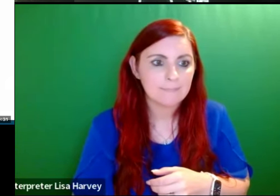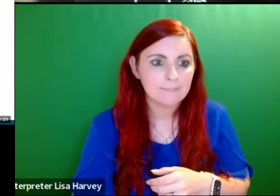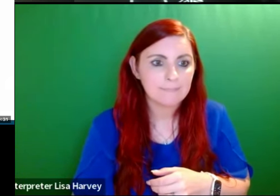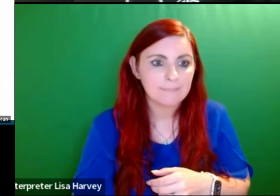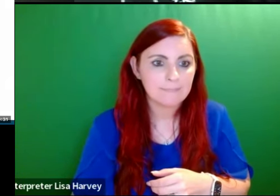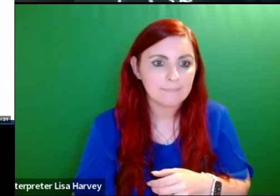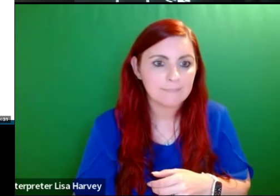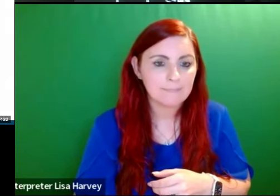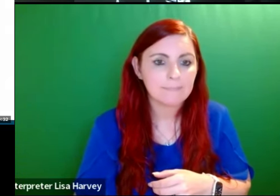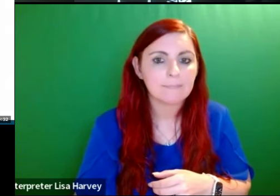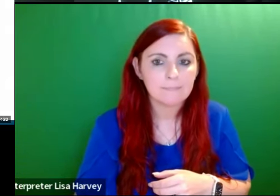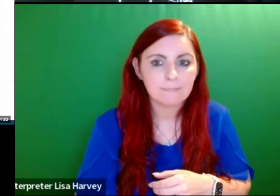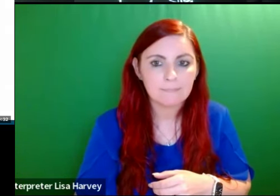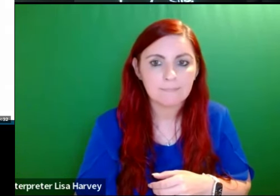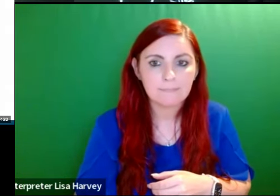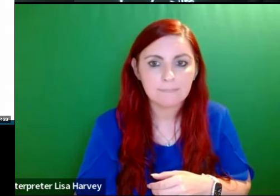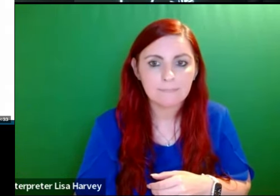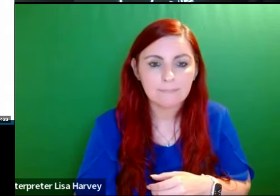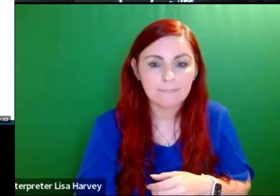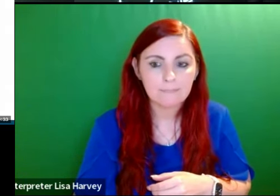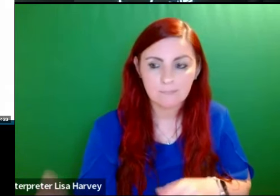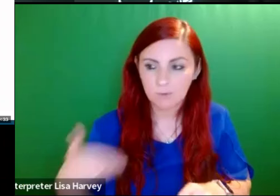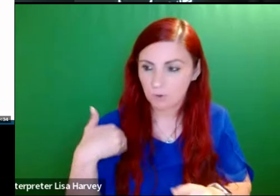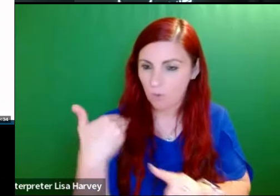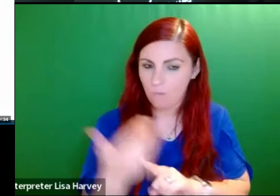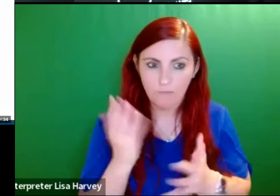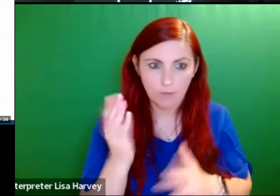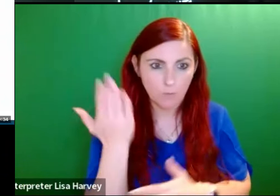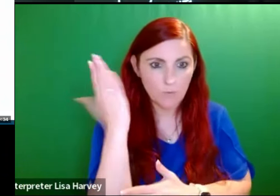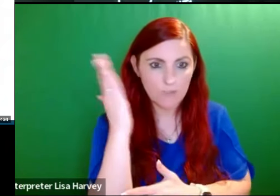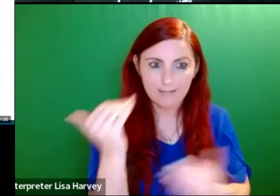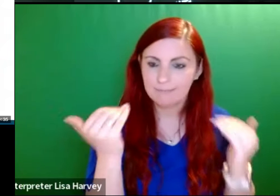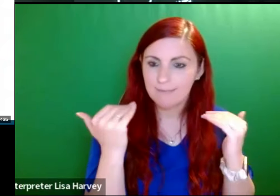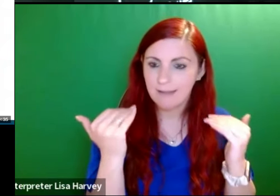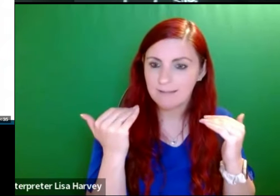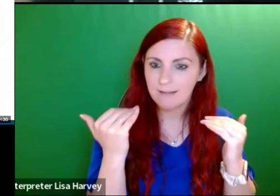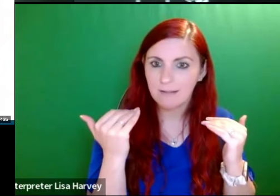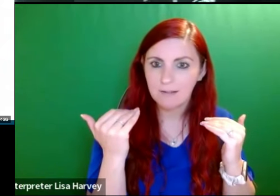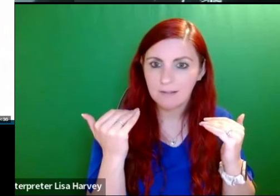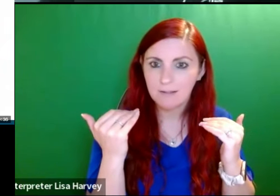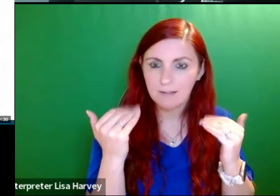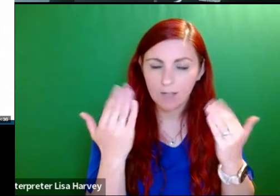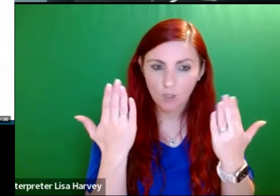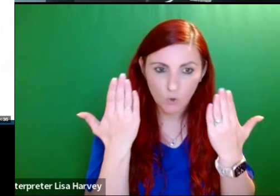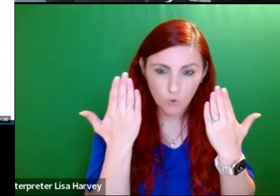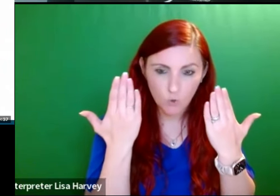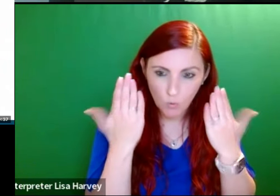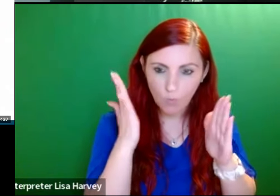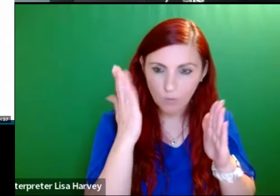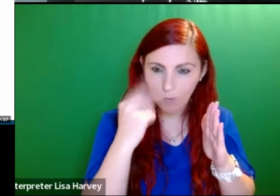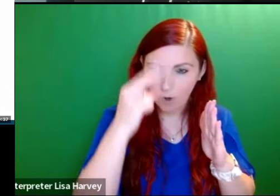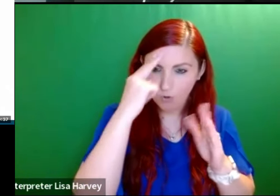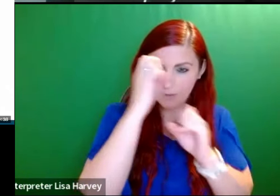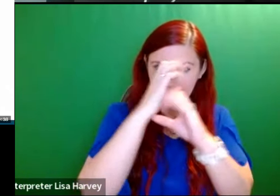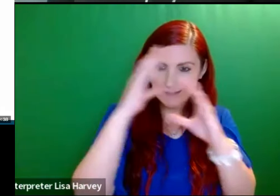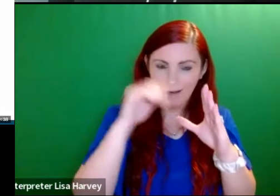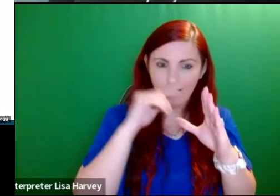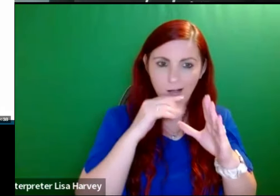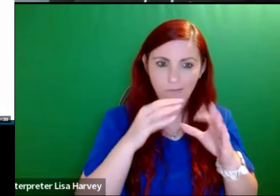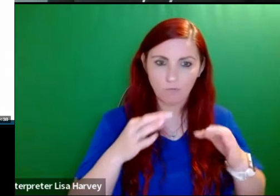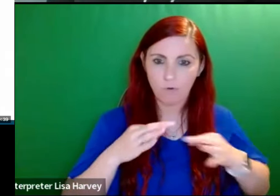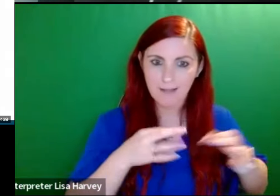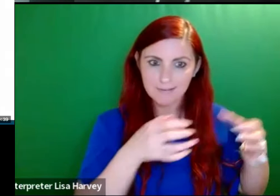So I think so far I've presented the data which provides insights into grammatical class